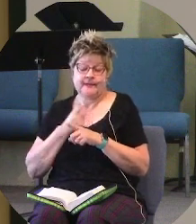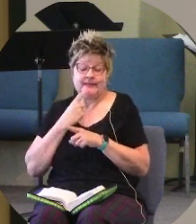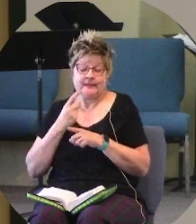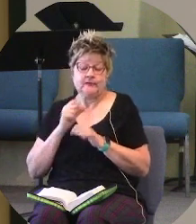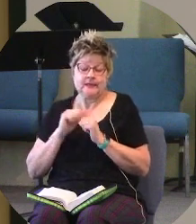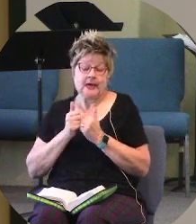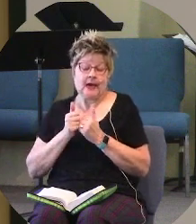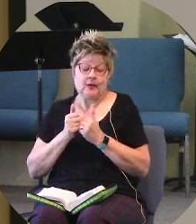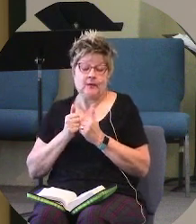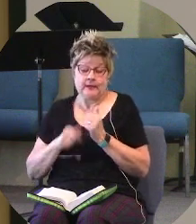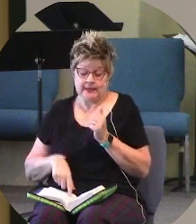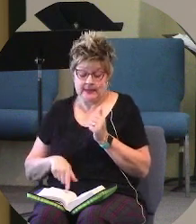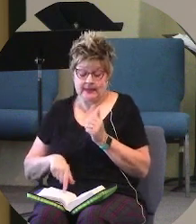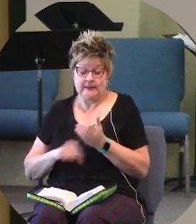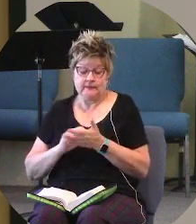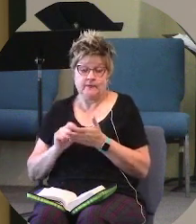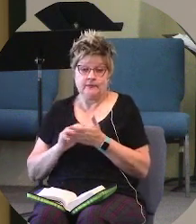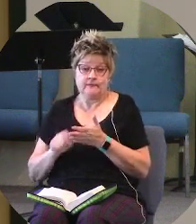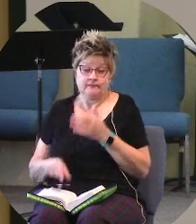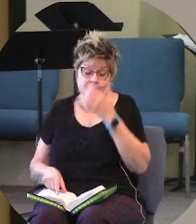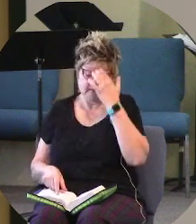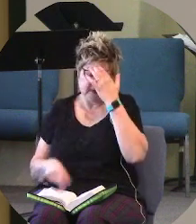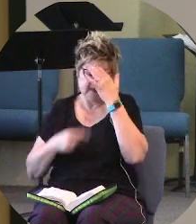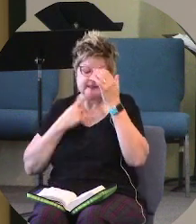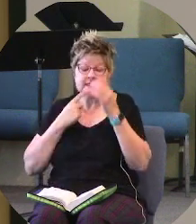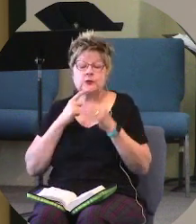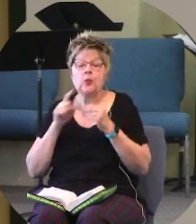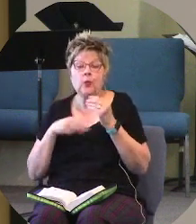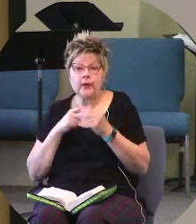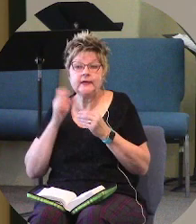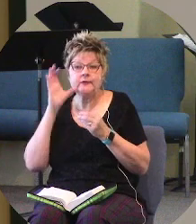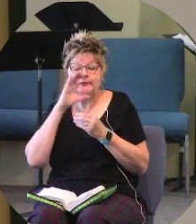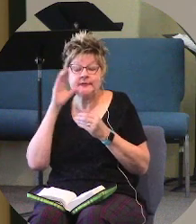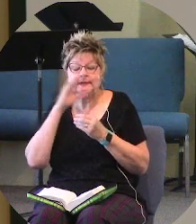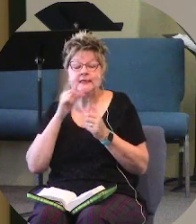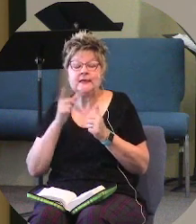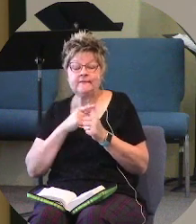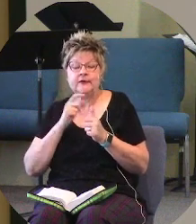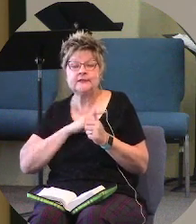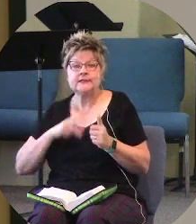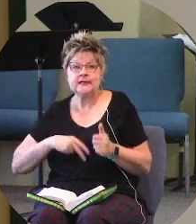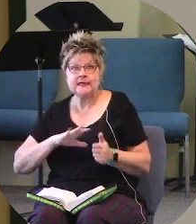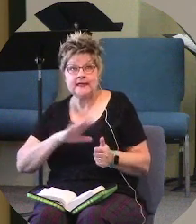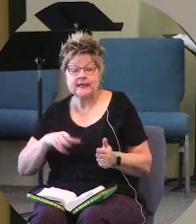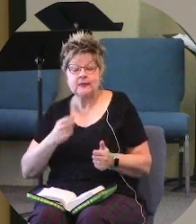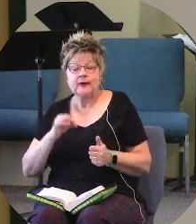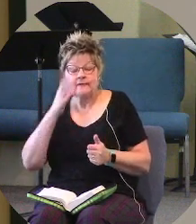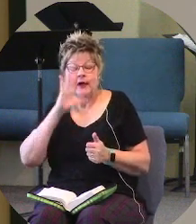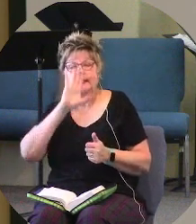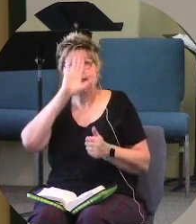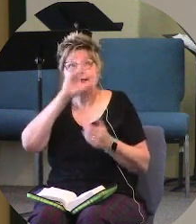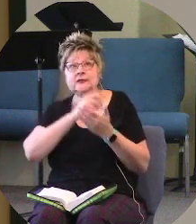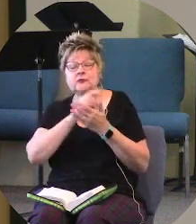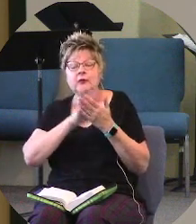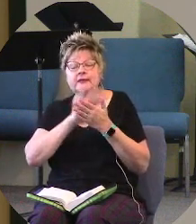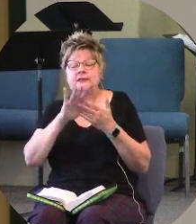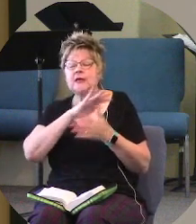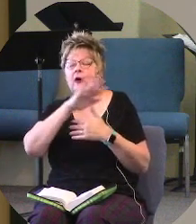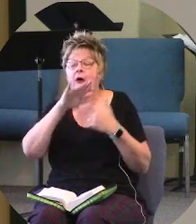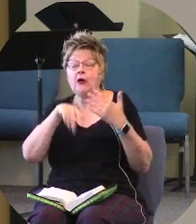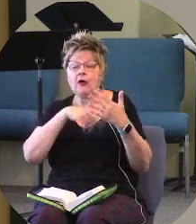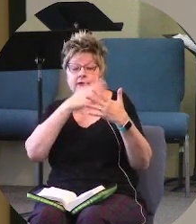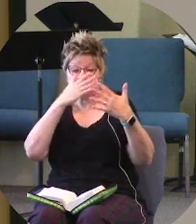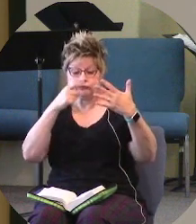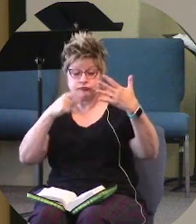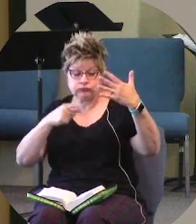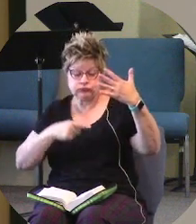that in this verse. He says, when you seek first the kingdom of God and his righteousness, all these things, and if you go